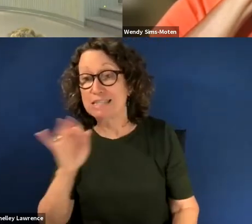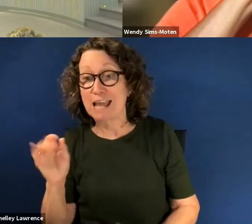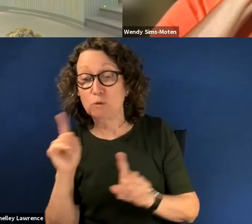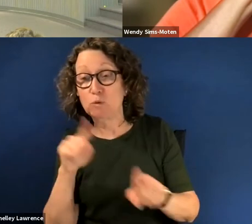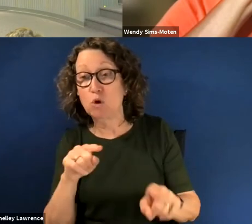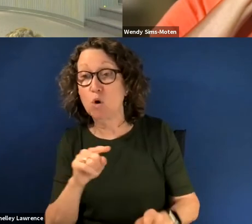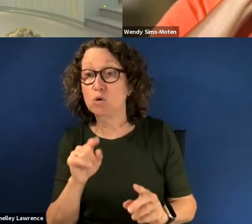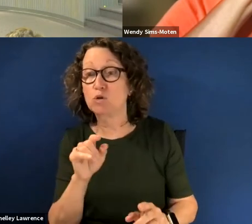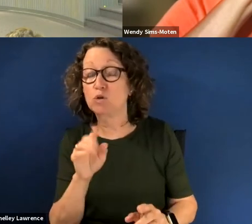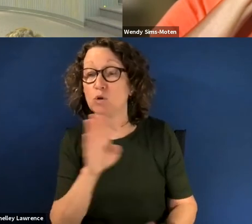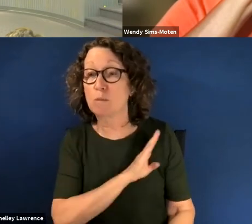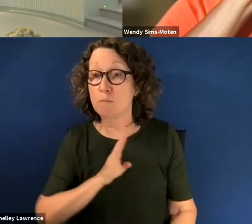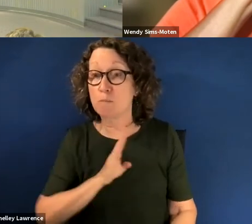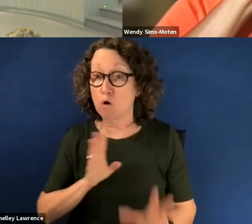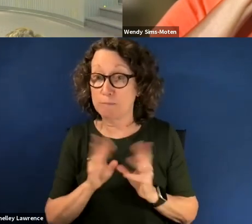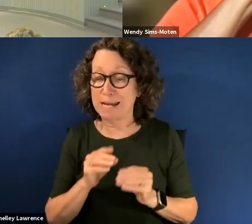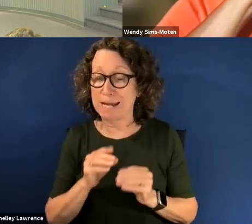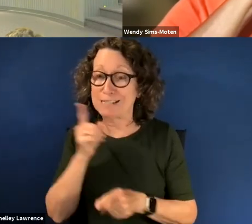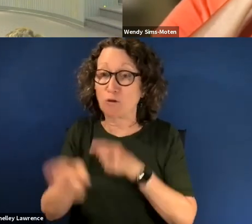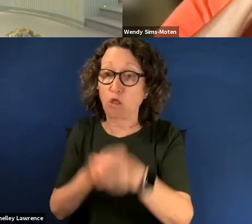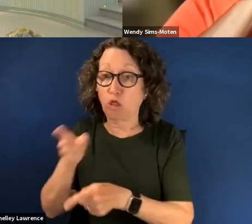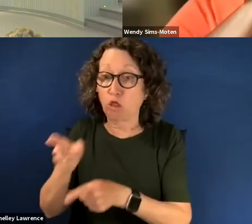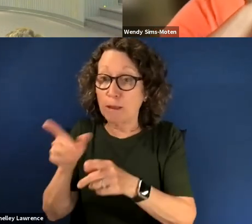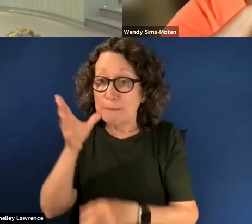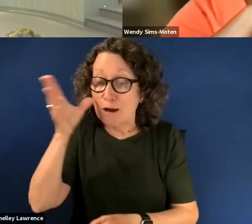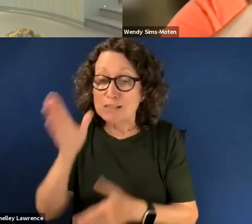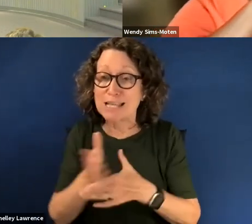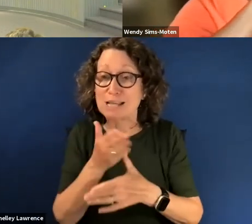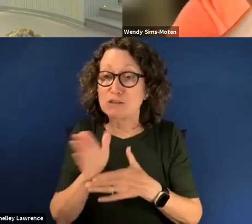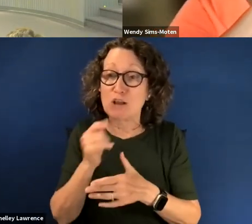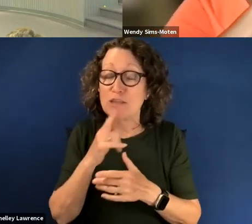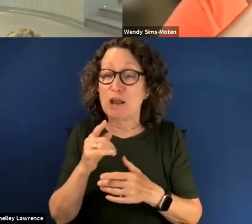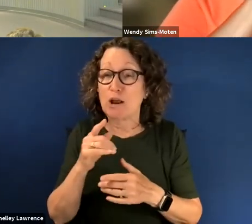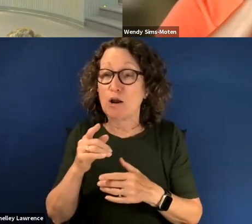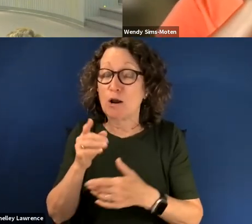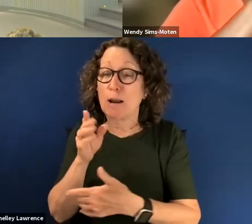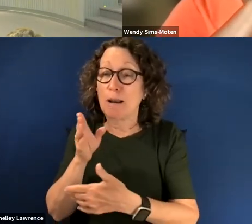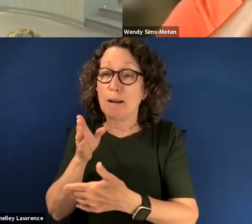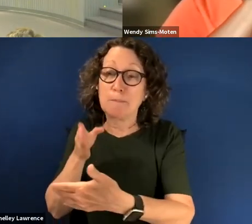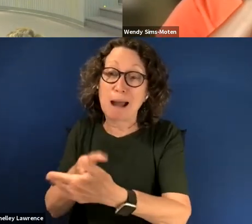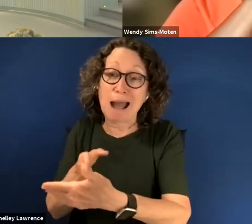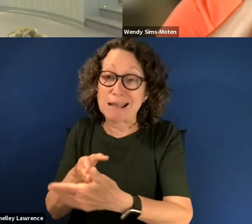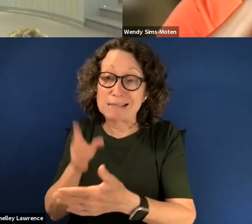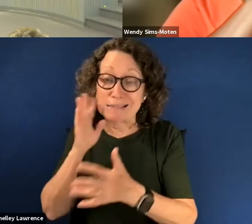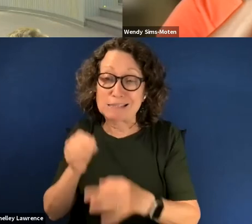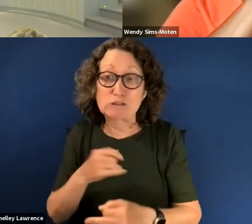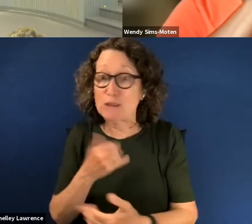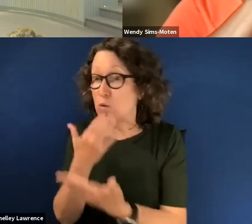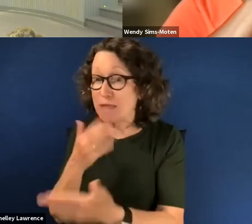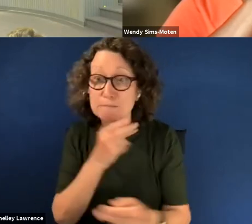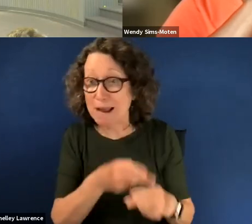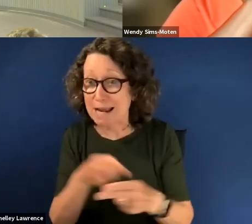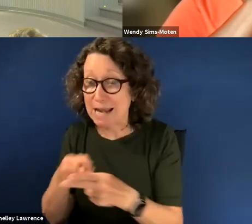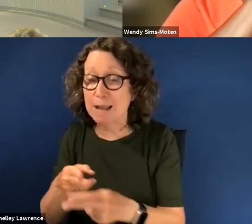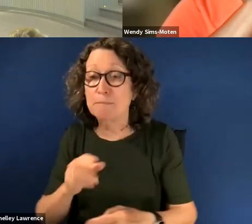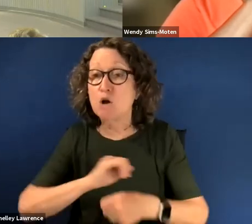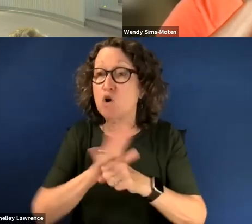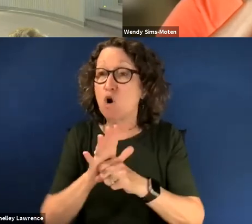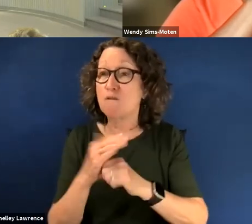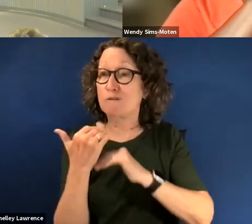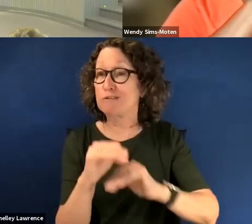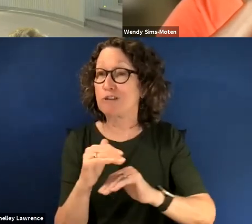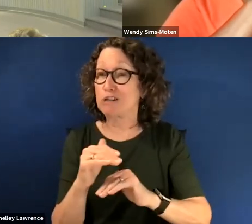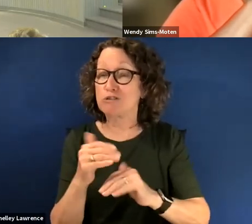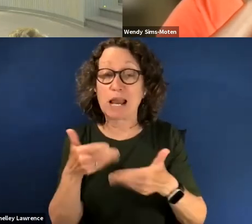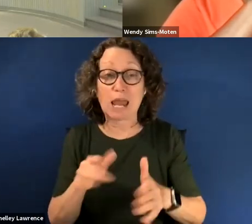board meetings and to berate parents and cheer their biased decisions, and then they even thank them by name. The COVID restrictions have allowed them to